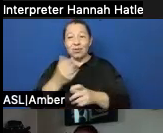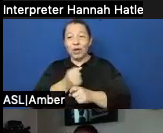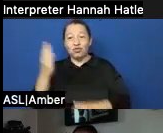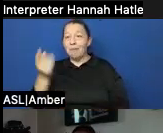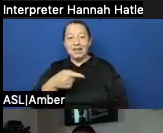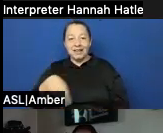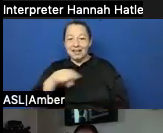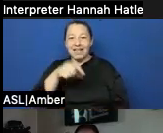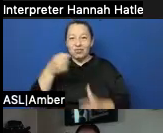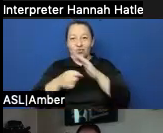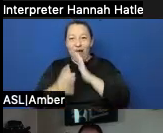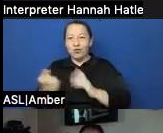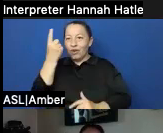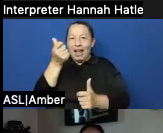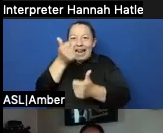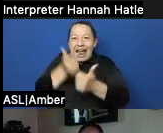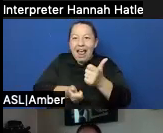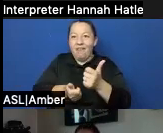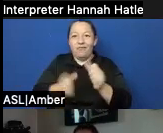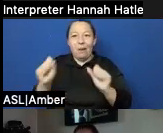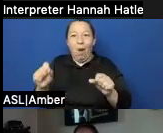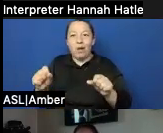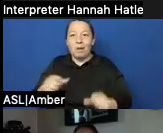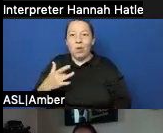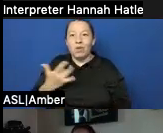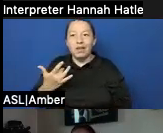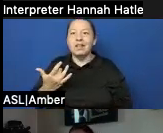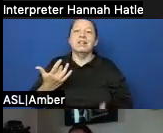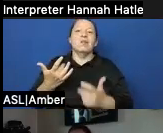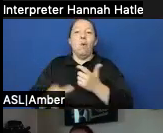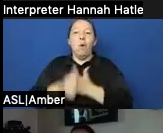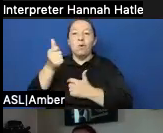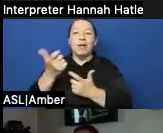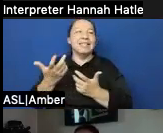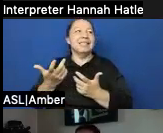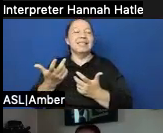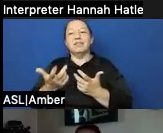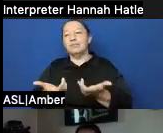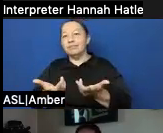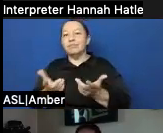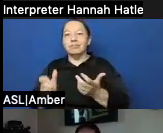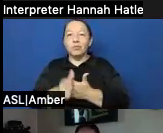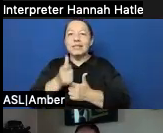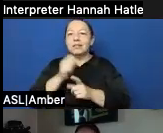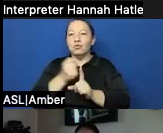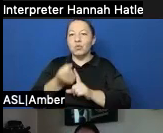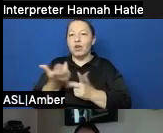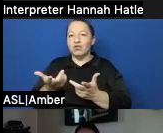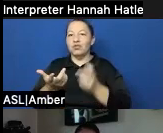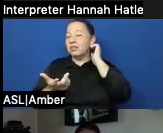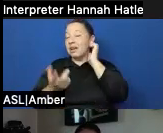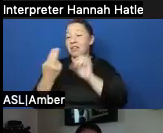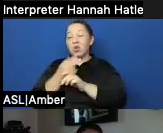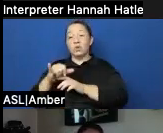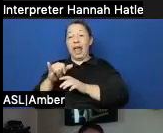every access point of vulnerability. And that's what they exploit in order to exploit the person. Other communities